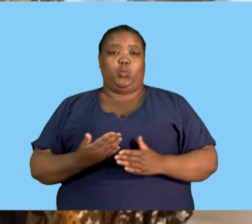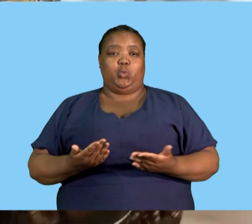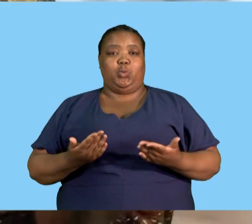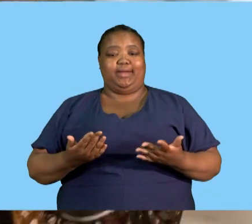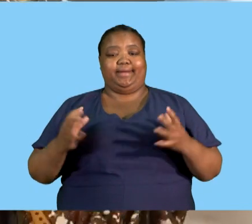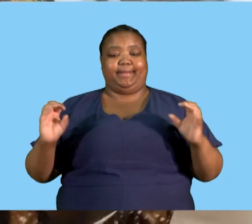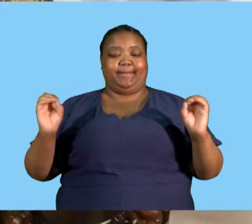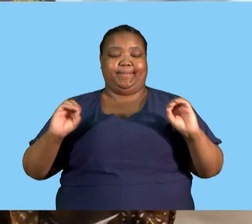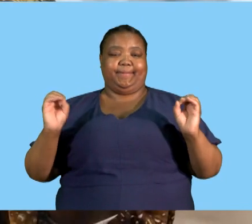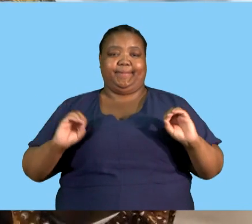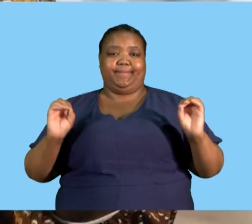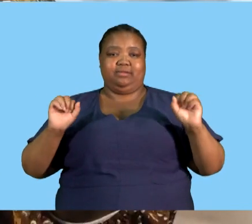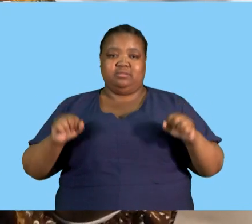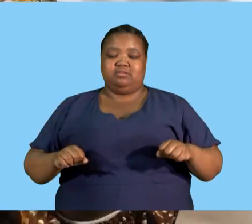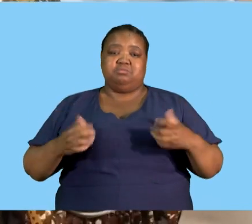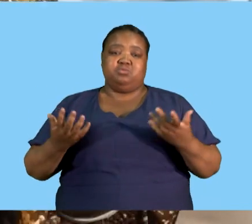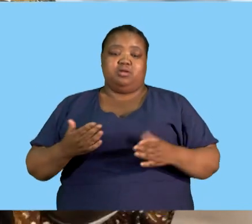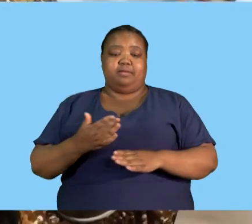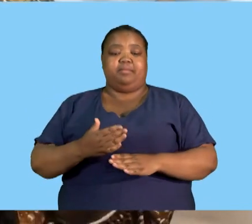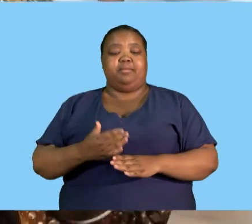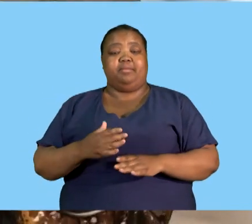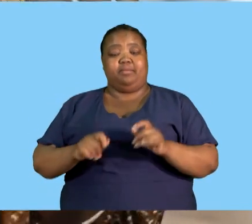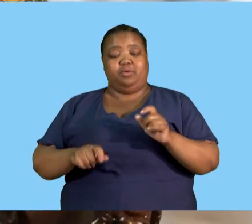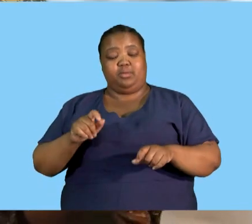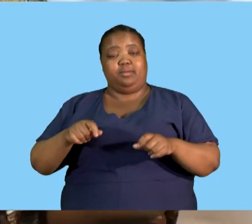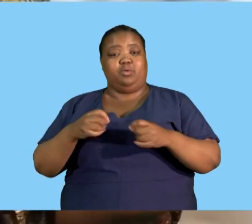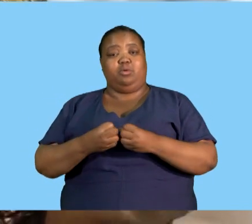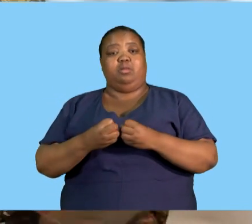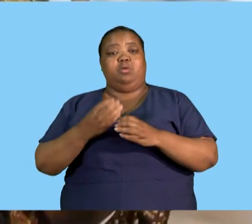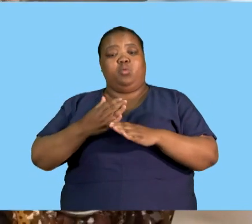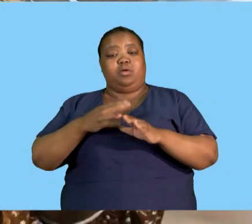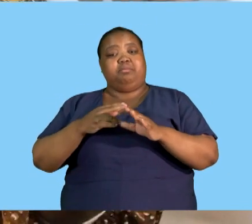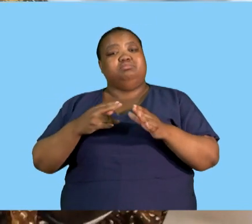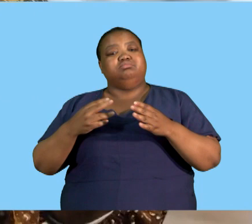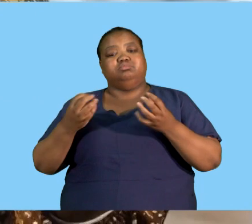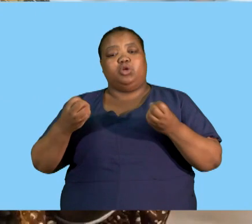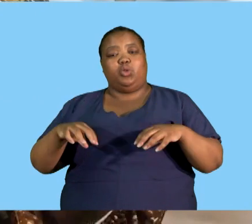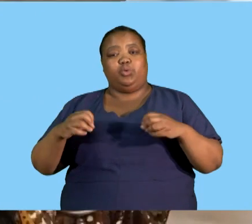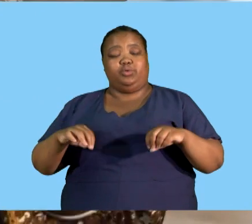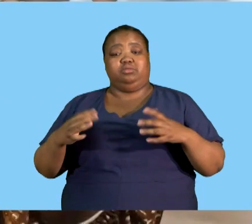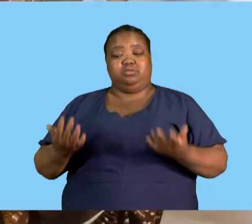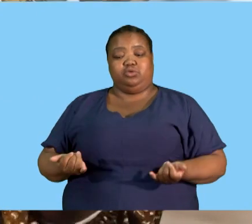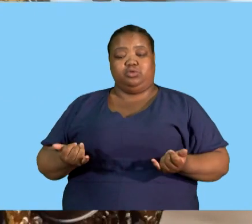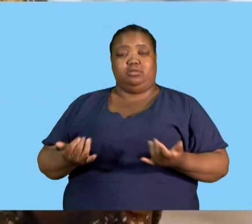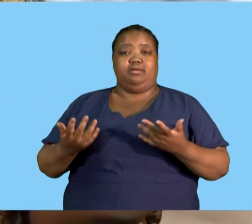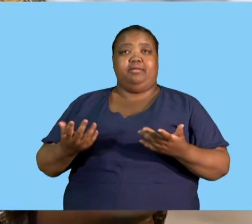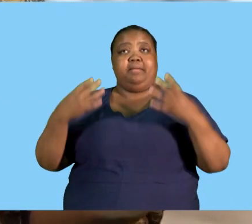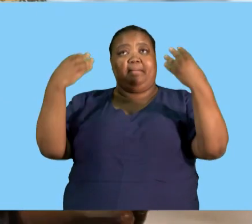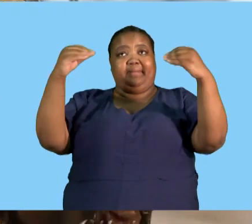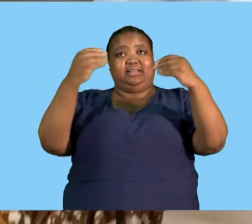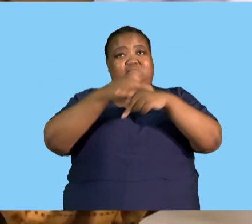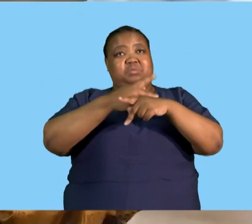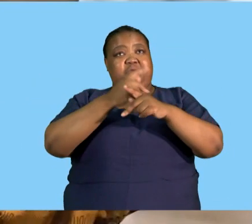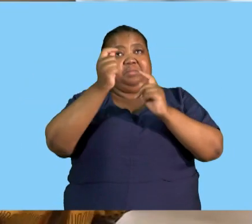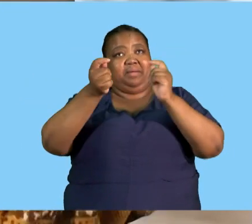increasing. So if there's high unemployment rate and then people are going to lose their jobs, and when they lose their jobs, maybe they don't have money to support us